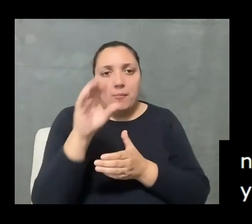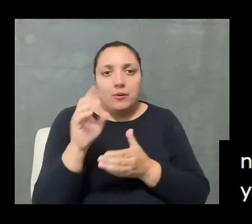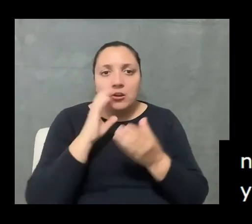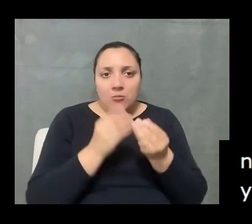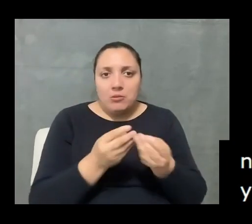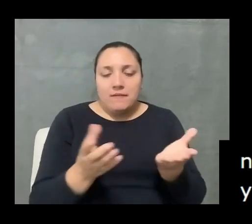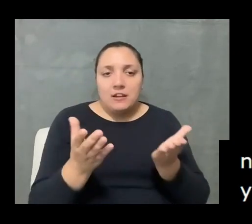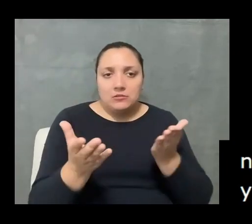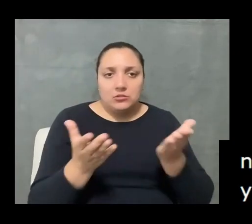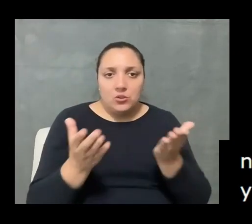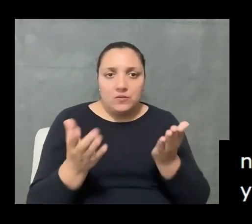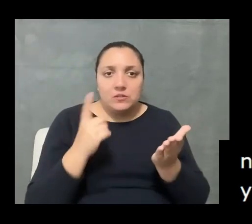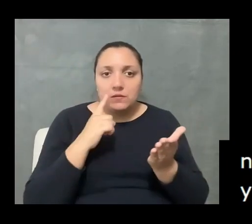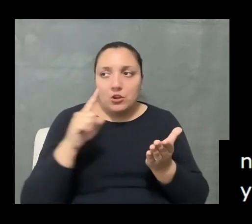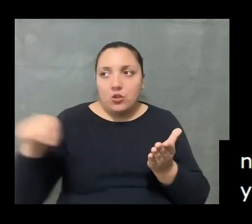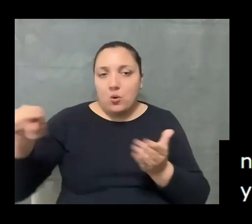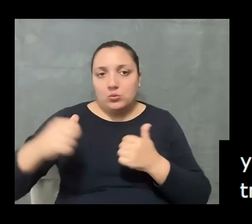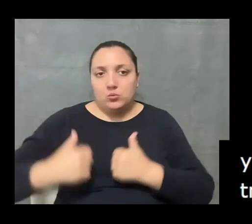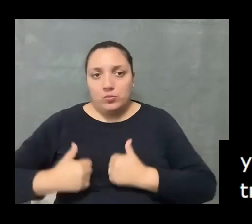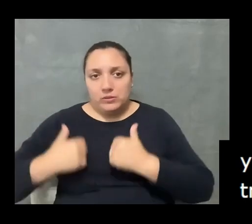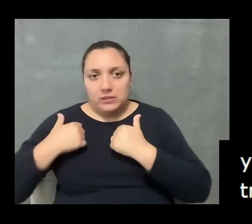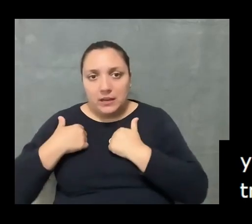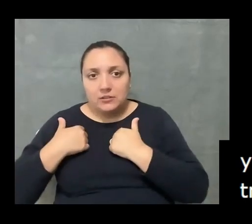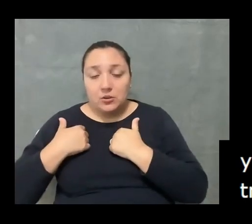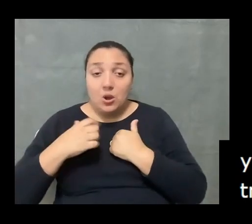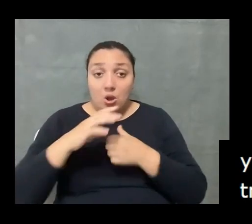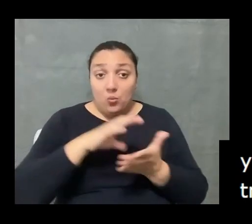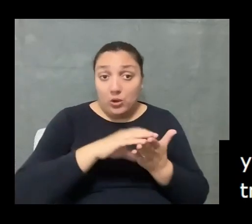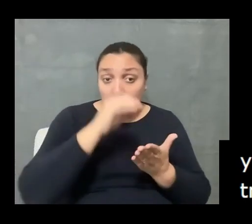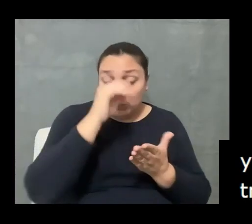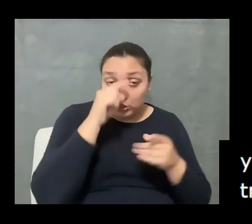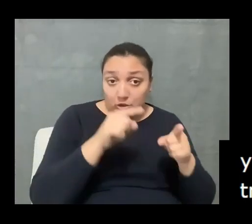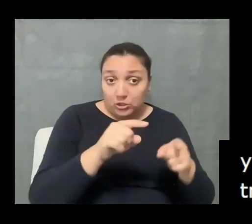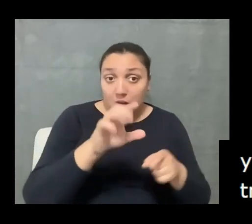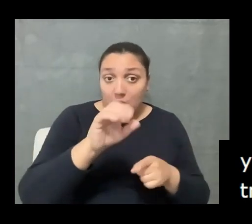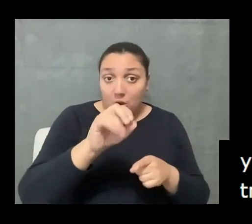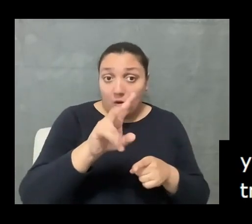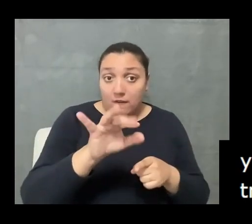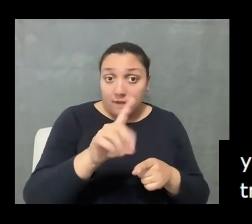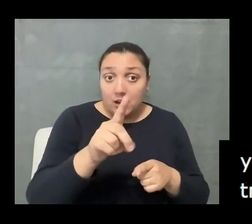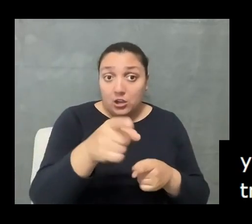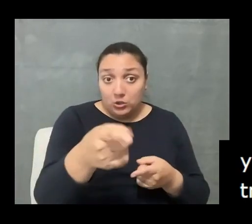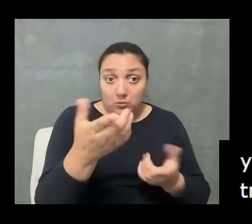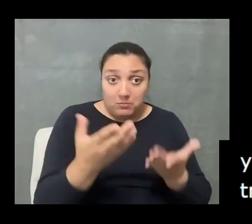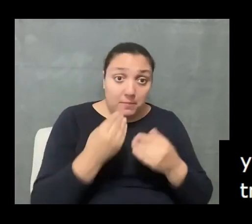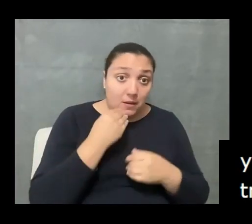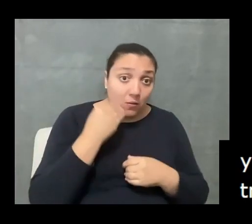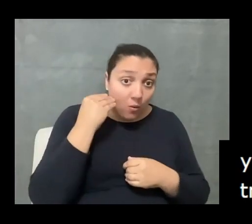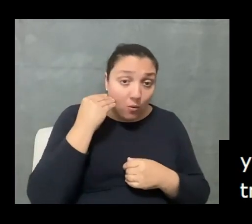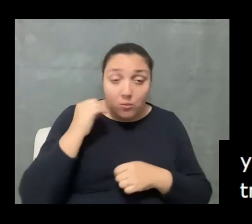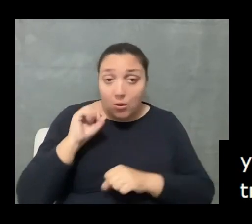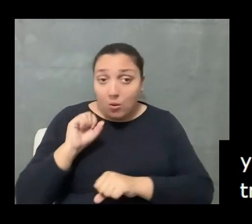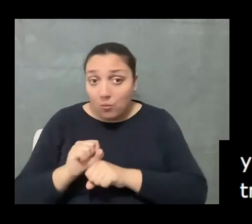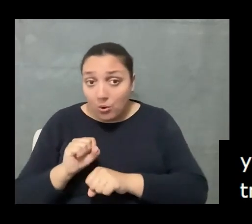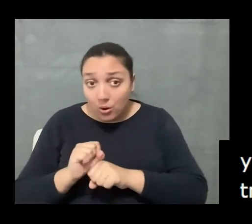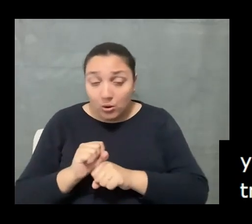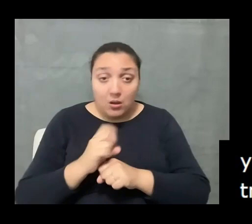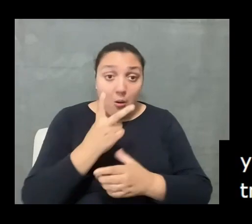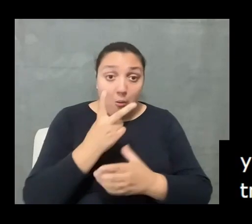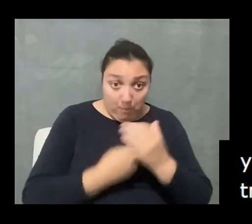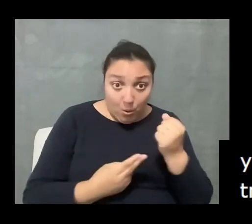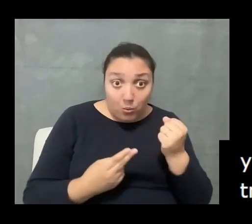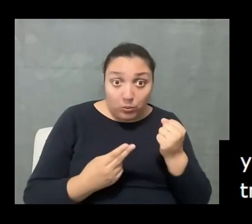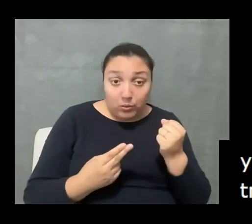the residential customers. We learned during COVID that you can be home, you could be at work, you can be hybrid, and having something